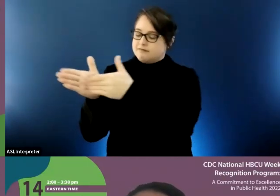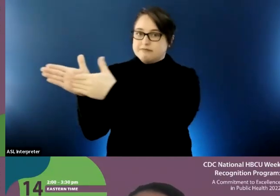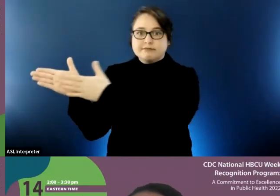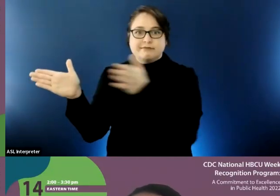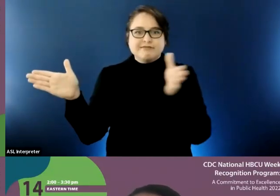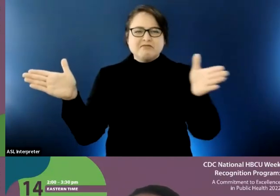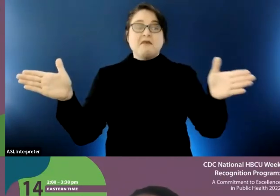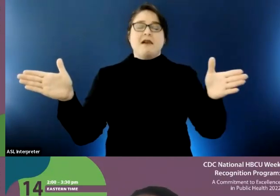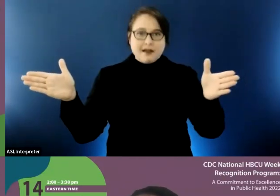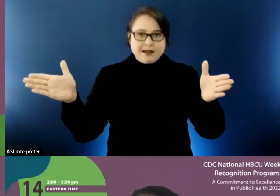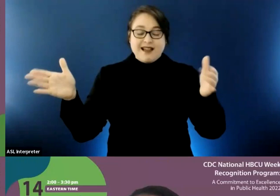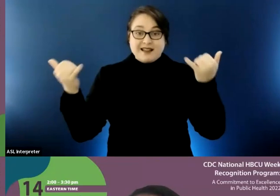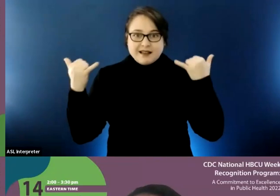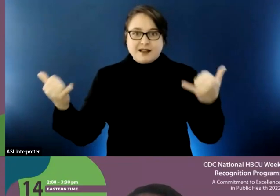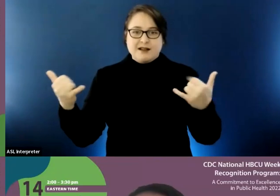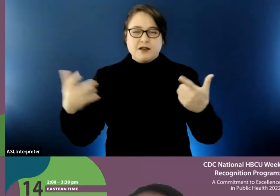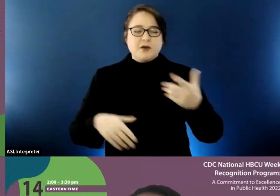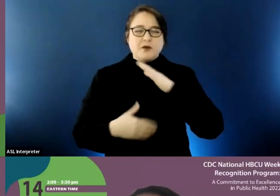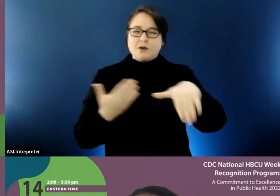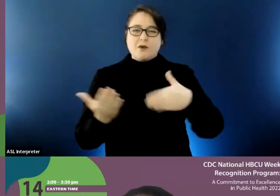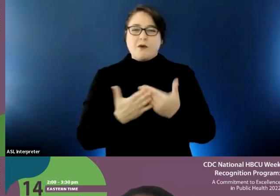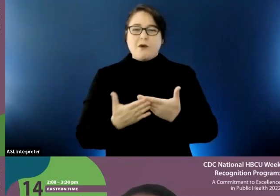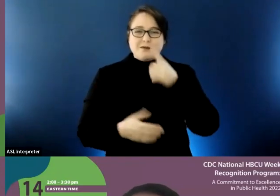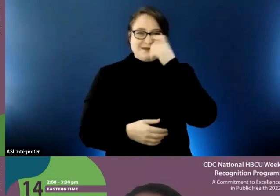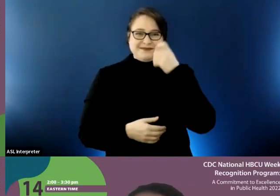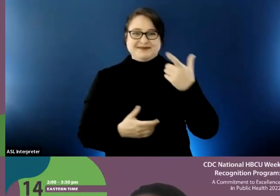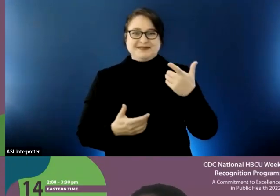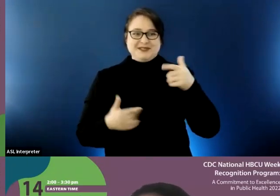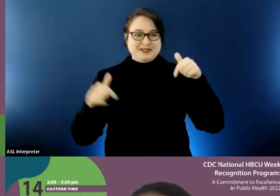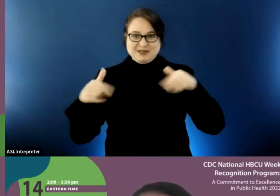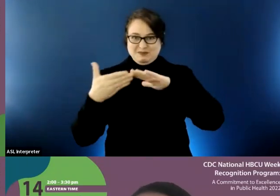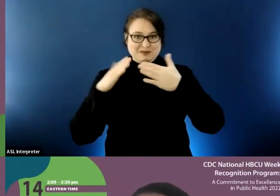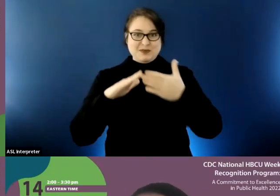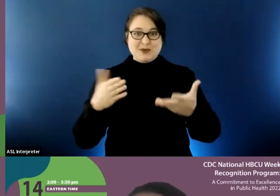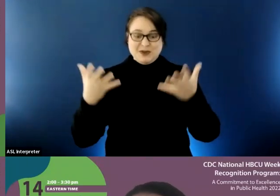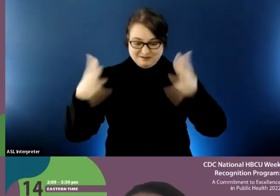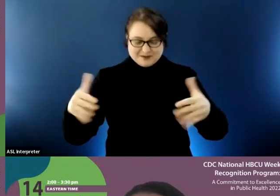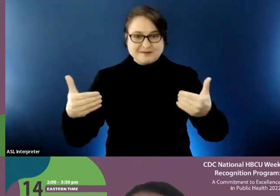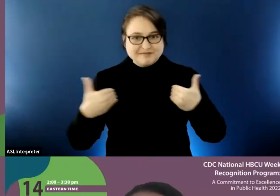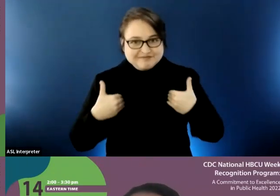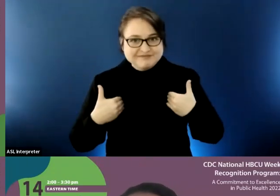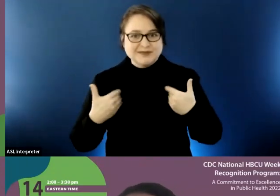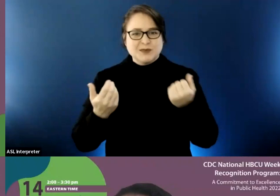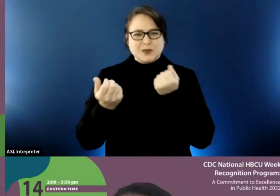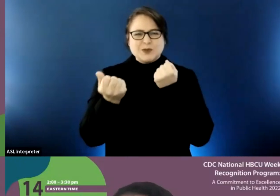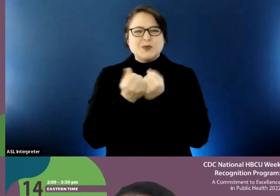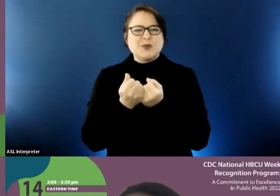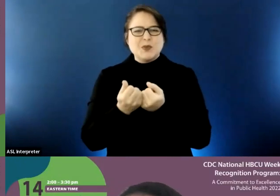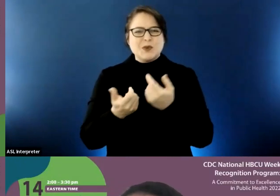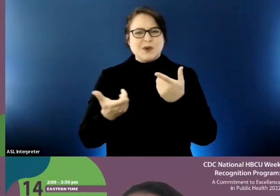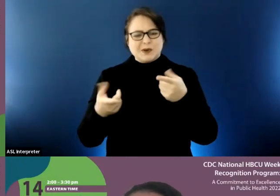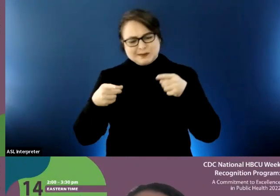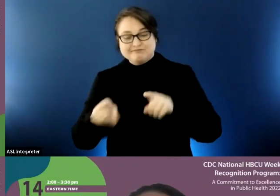where I am right now is all because of the community that I had, the support that I had during classes,